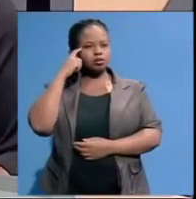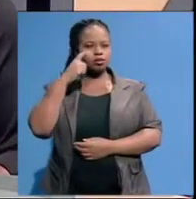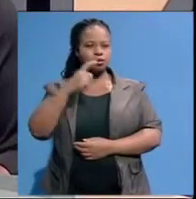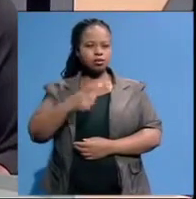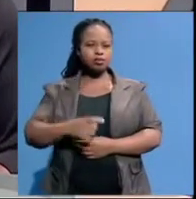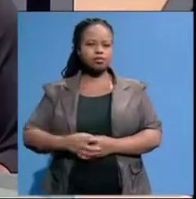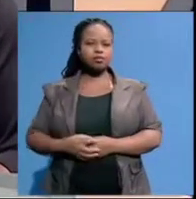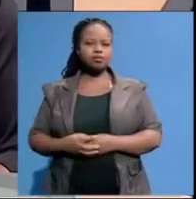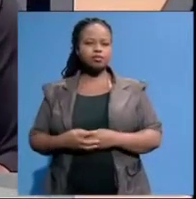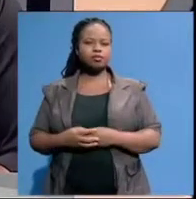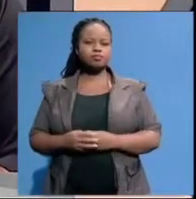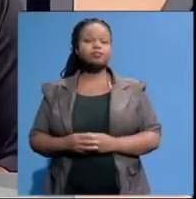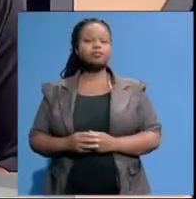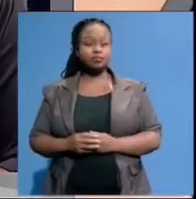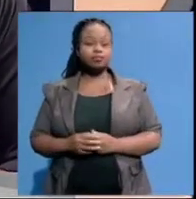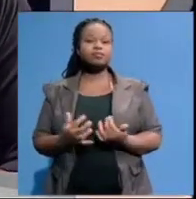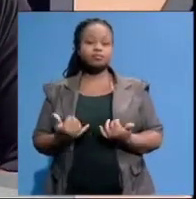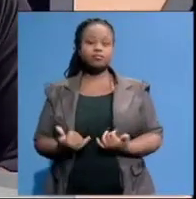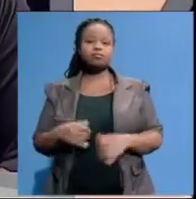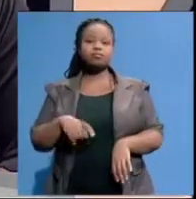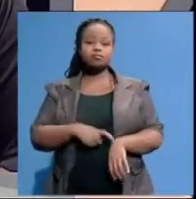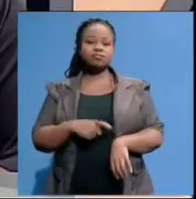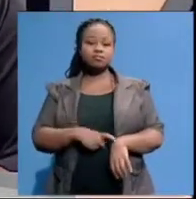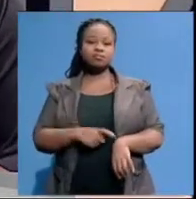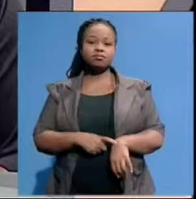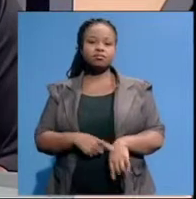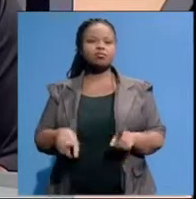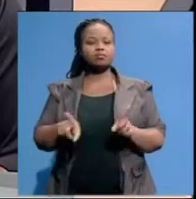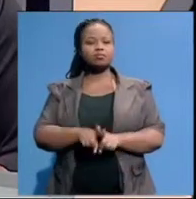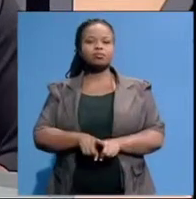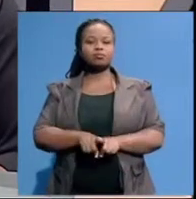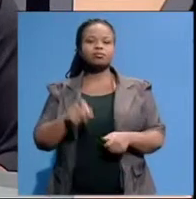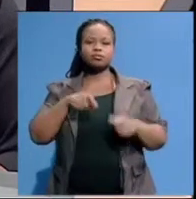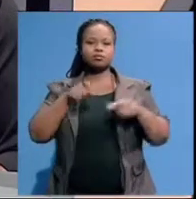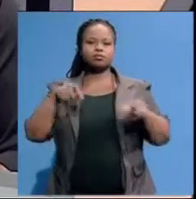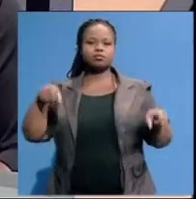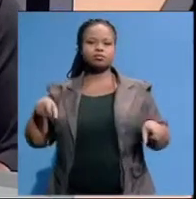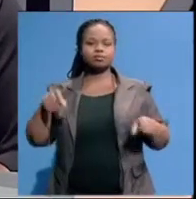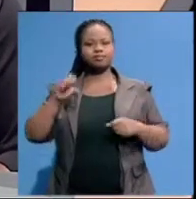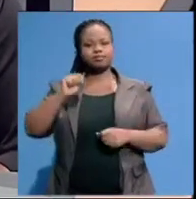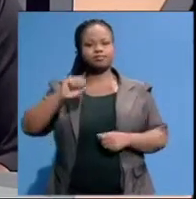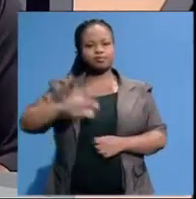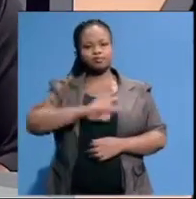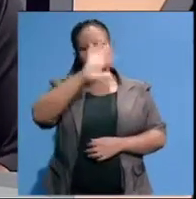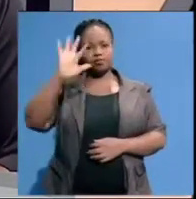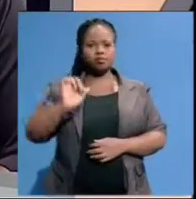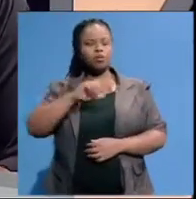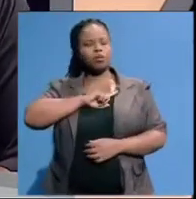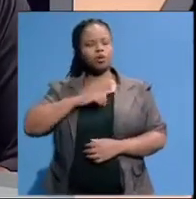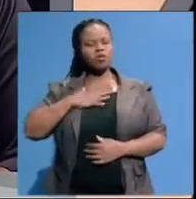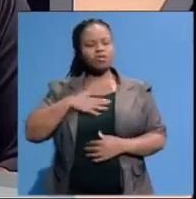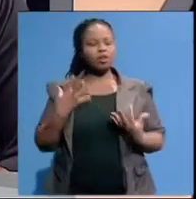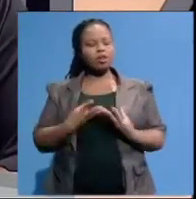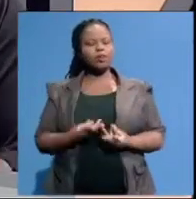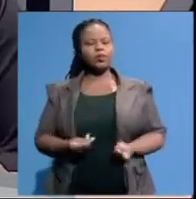Kungamaxesha njena esicinga ba umculo angasisithunywa kwabantu baseMzantsi ngoba music brings healing, music brings so many messages, and